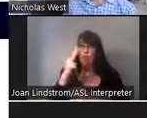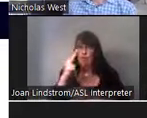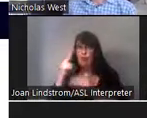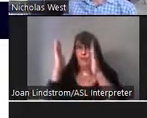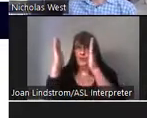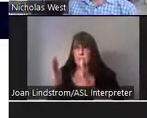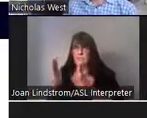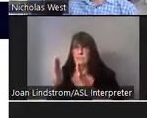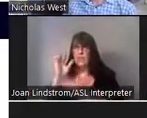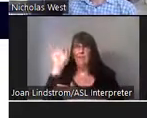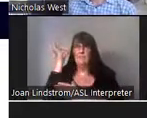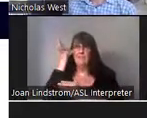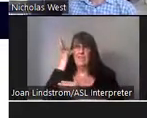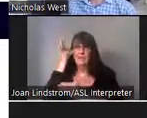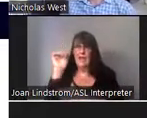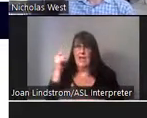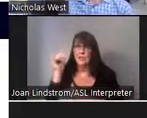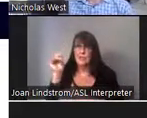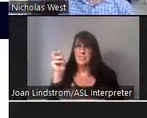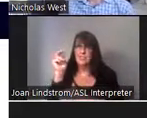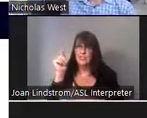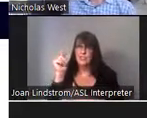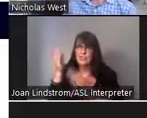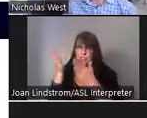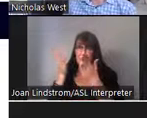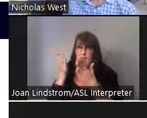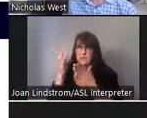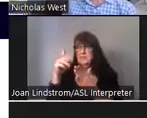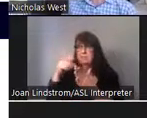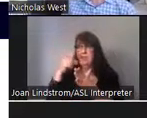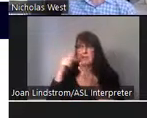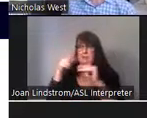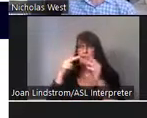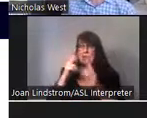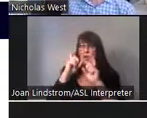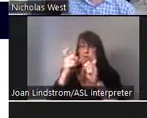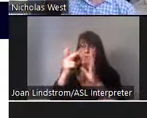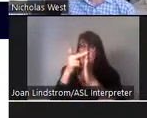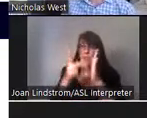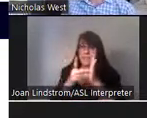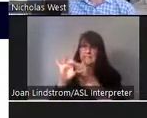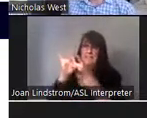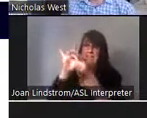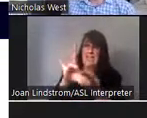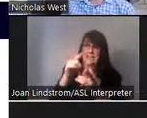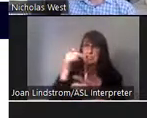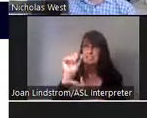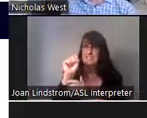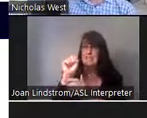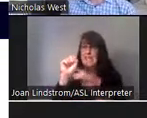where our Federal Acquisition Service or the Public Building Service will issue policies specific to their GSA